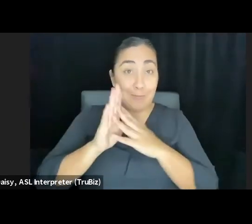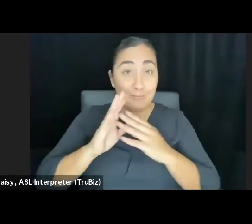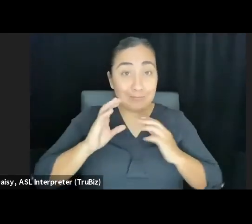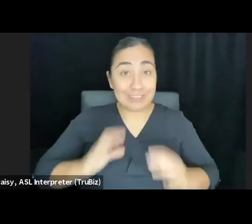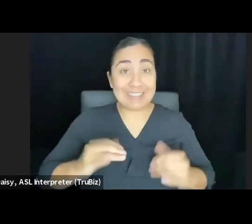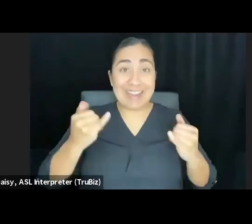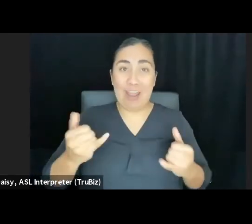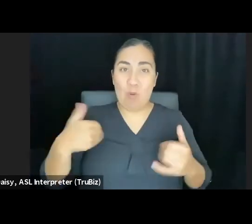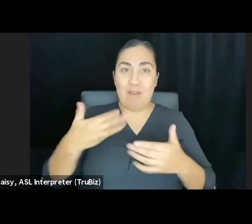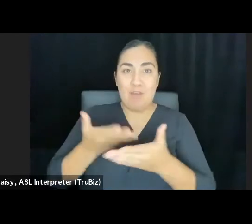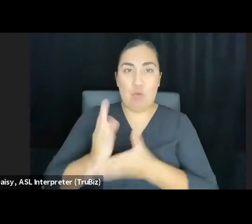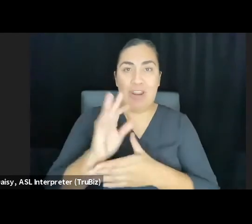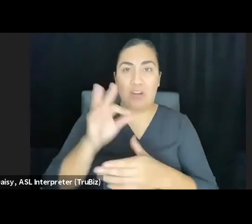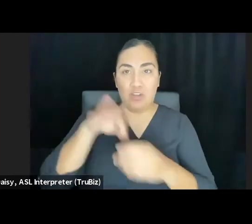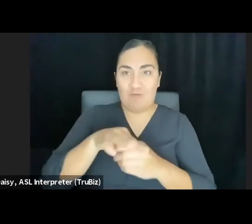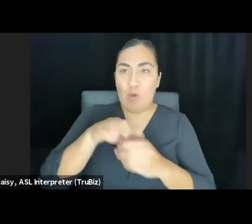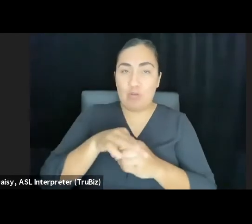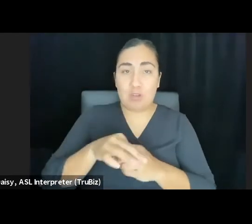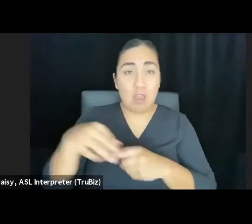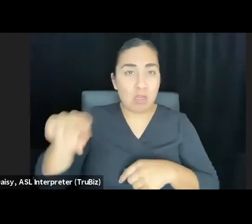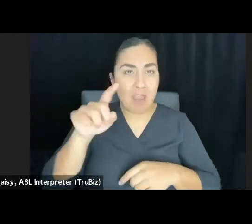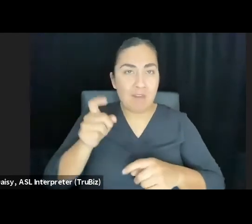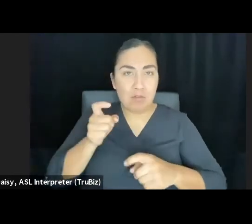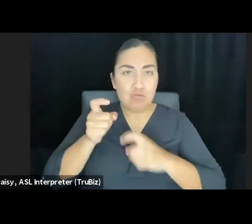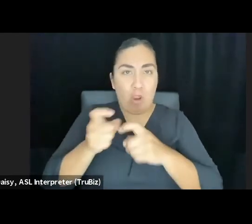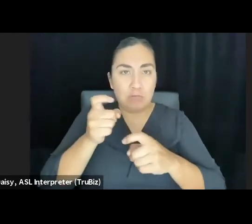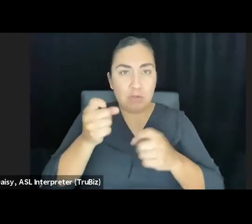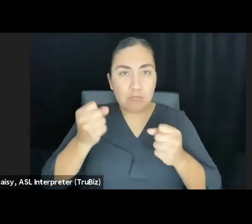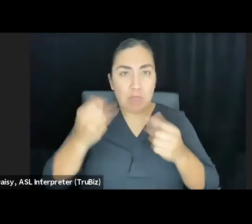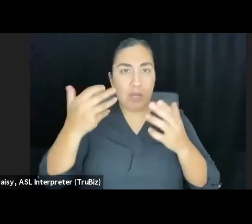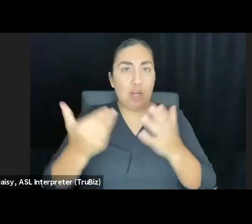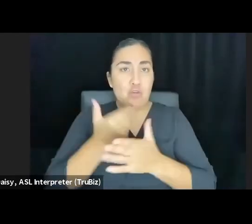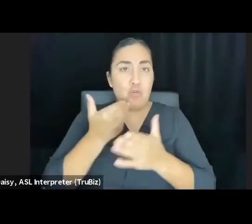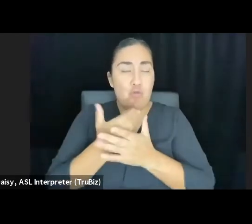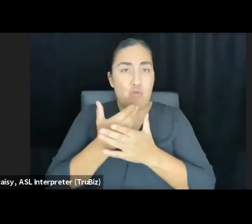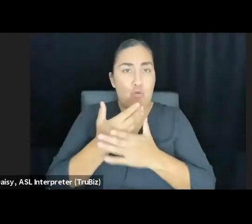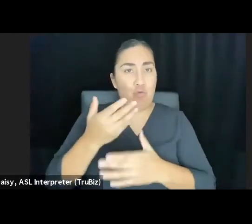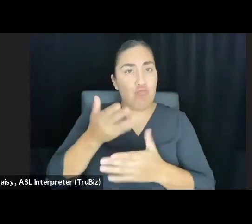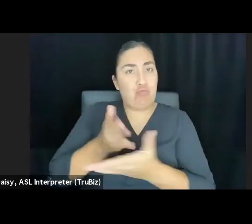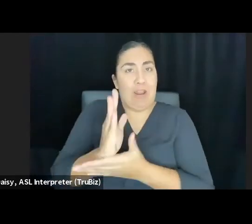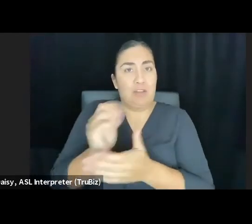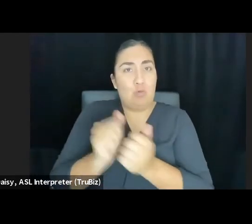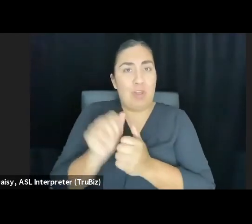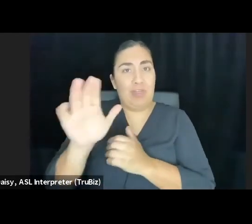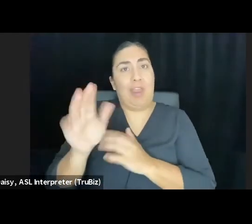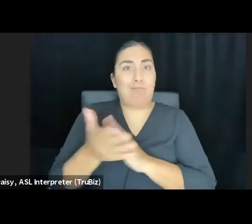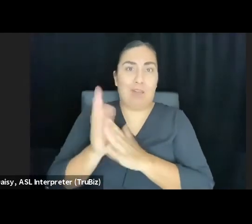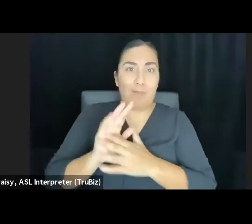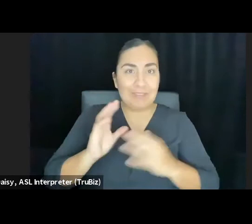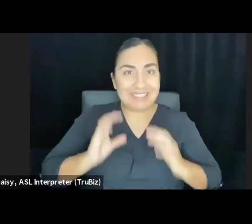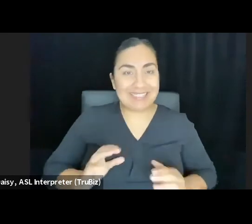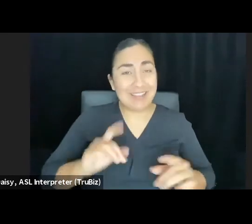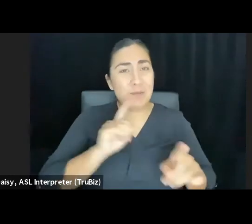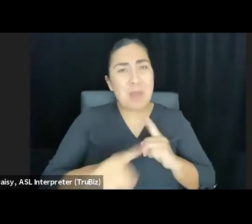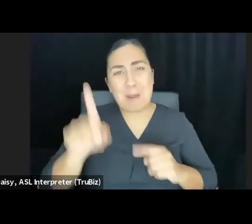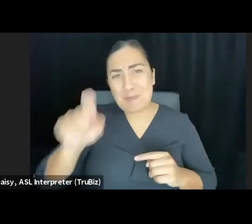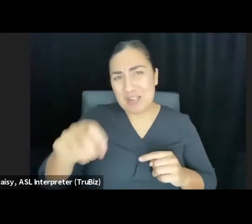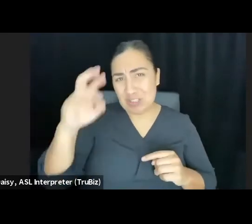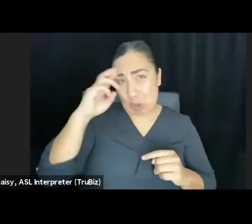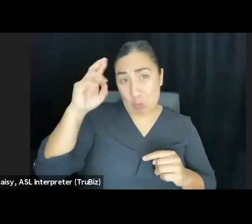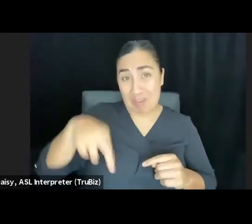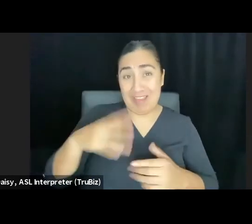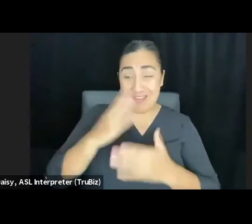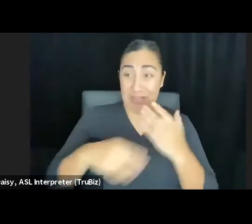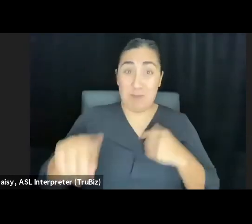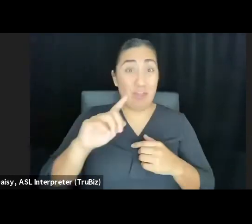vote. They've granted many new rights with their citizenship, but you've got to realize some of those rights that they're